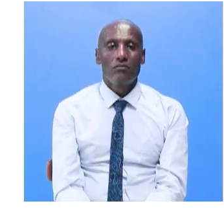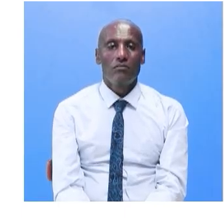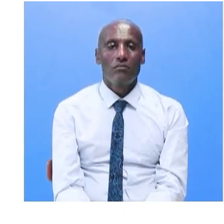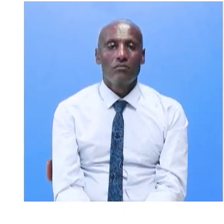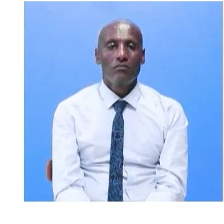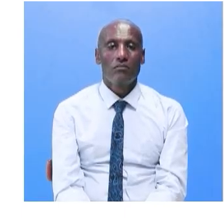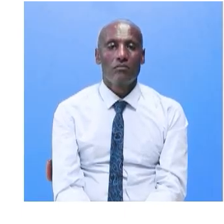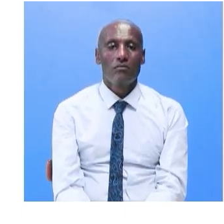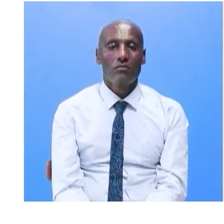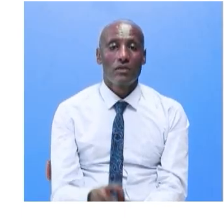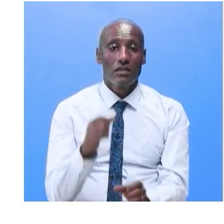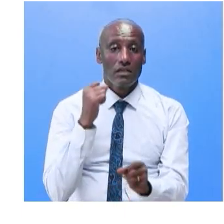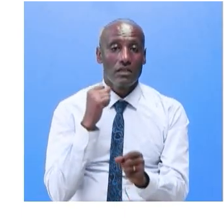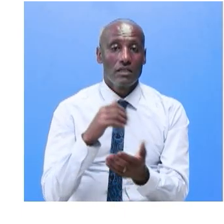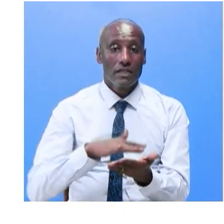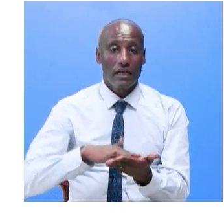Write